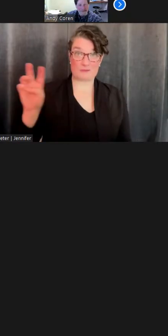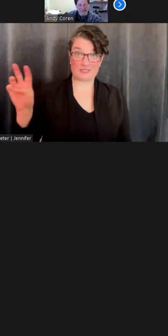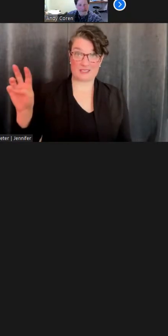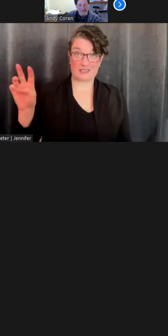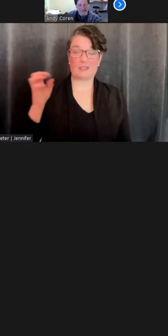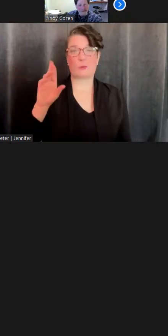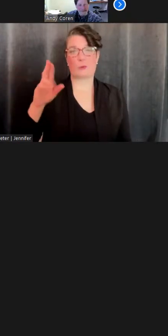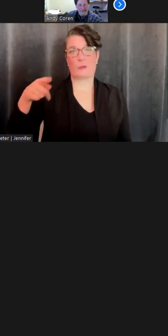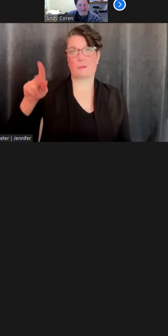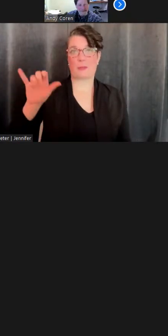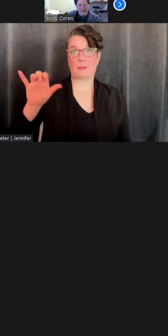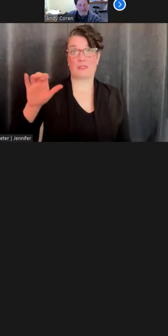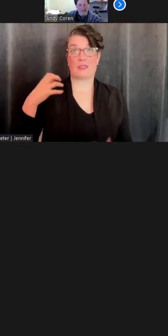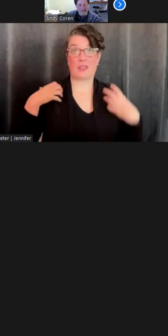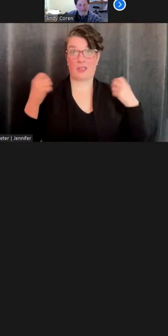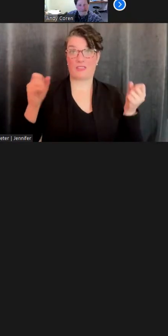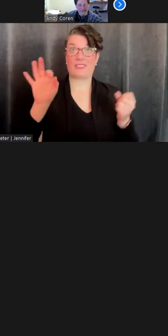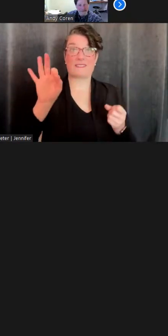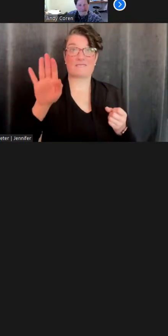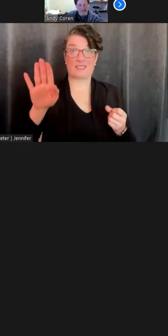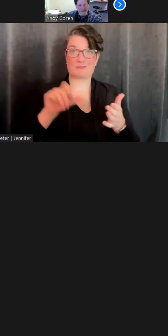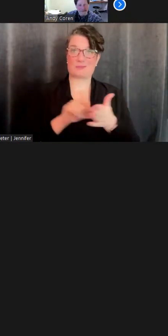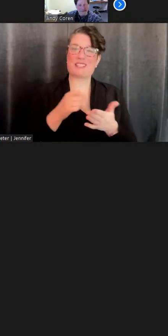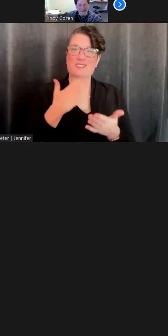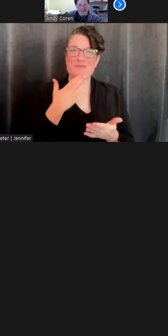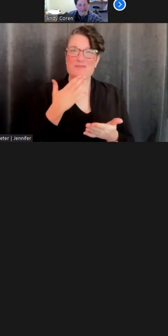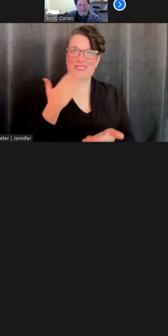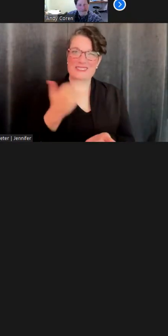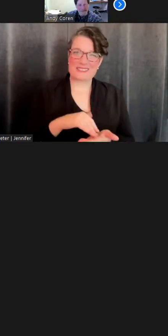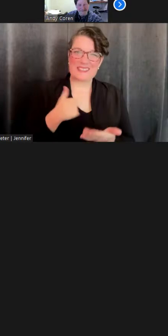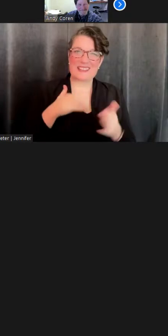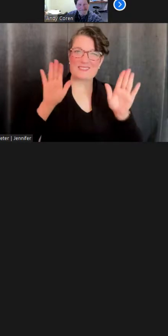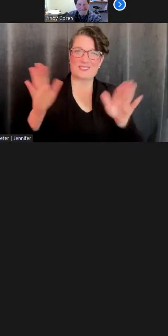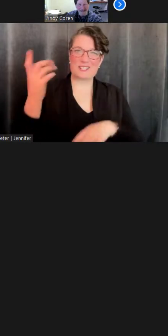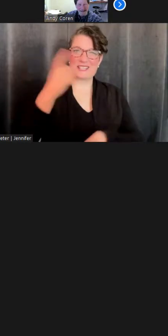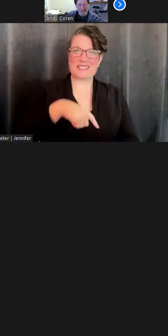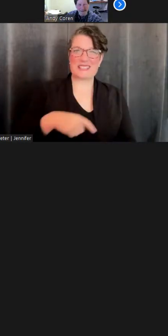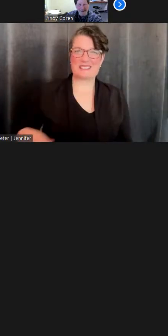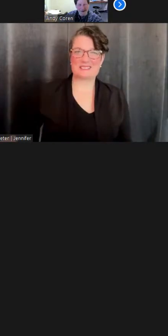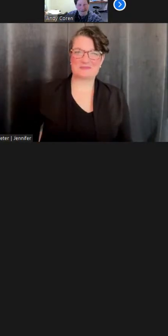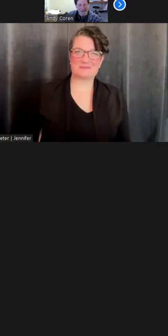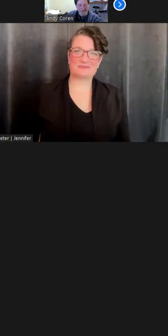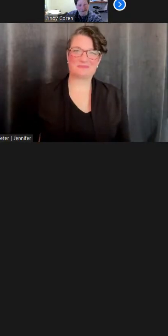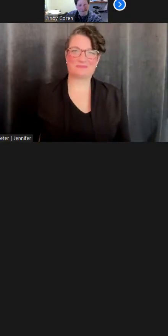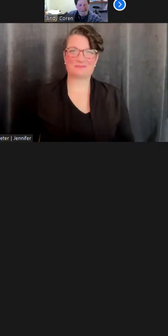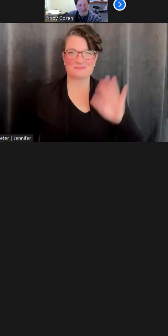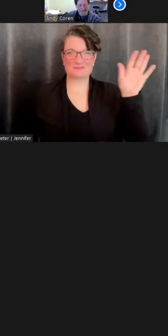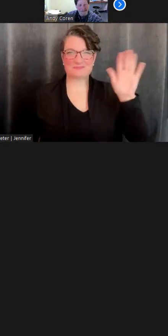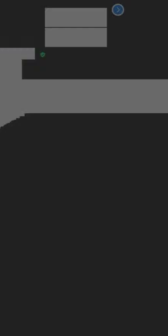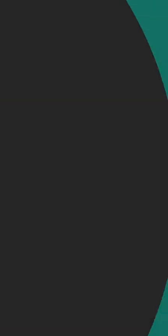health Facebook page as well. So thanks again and have a great day. Bye all.